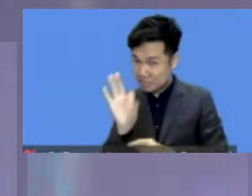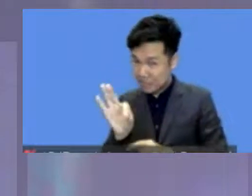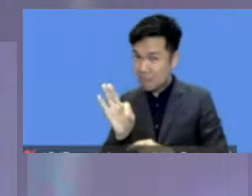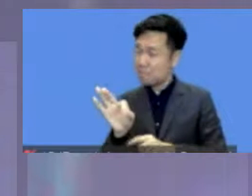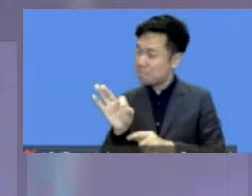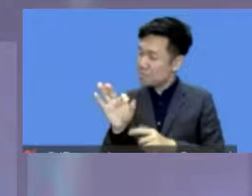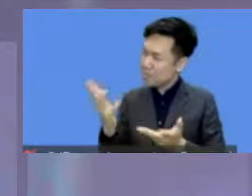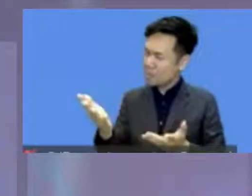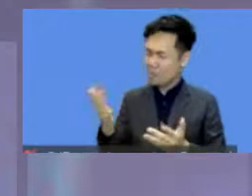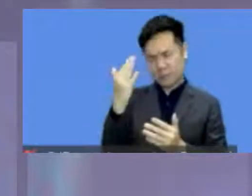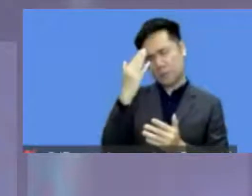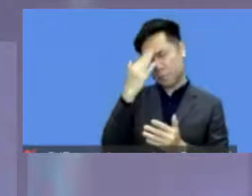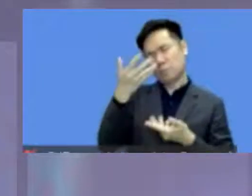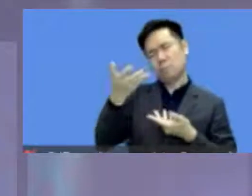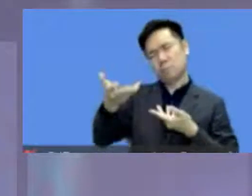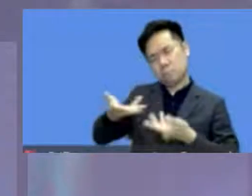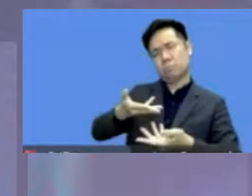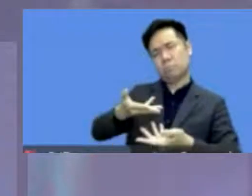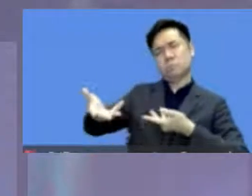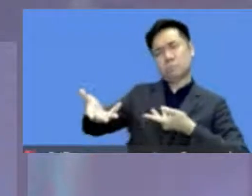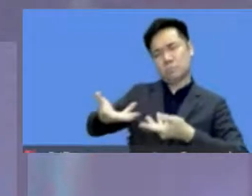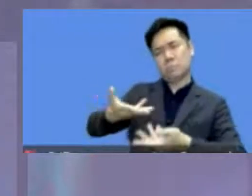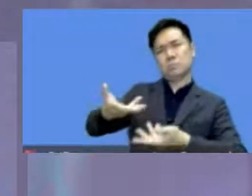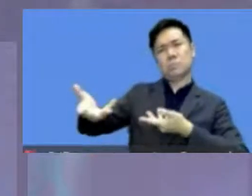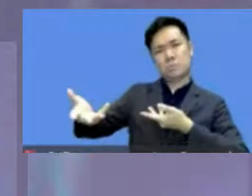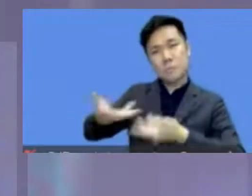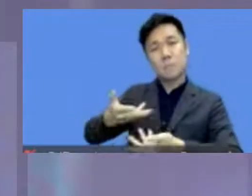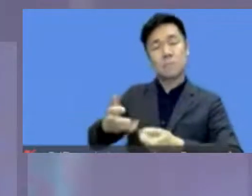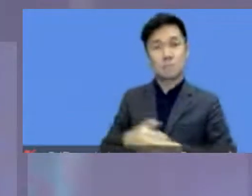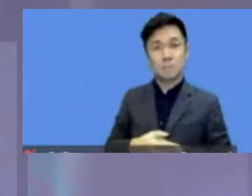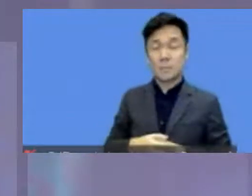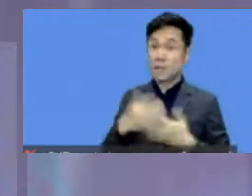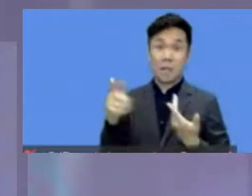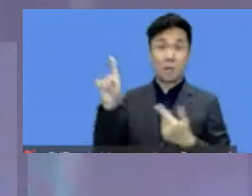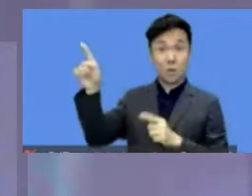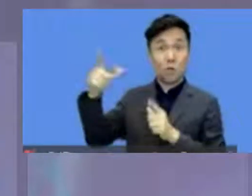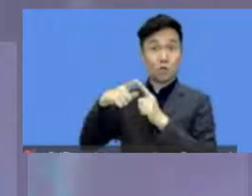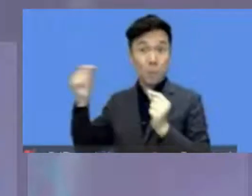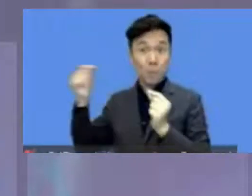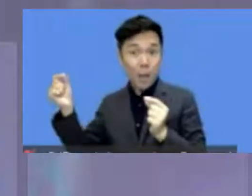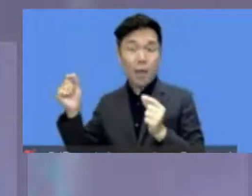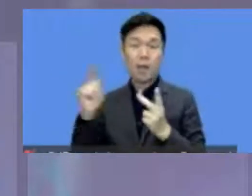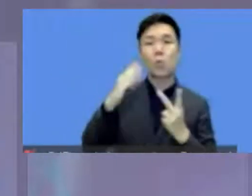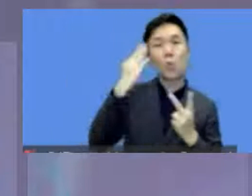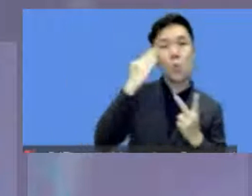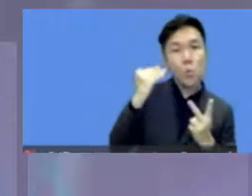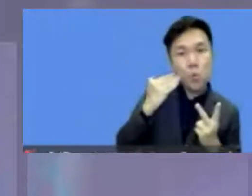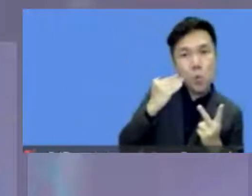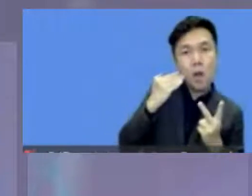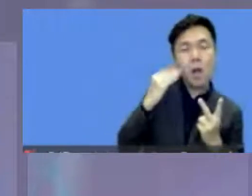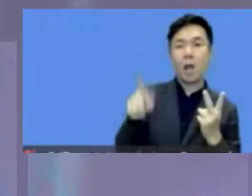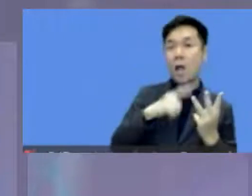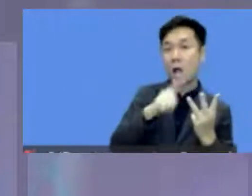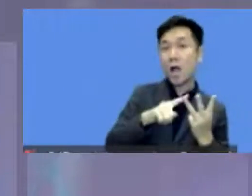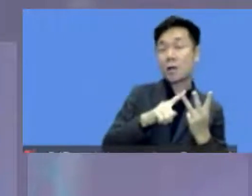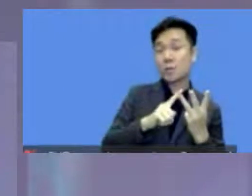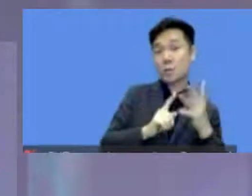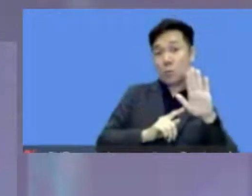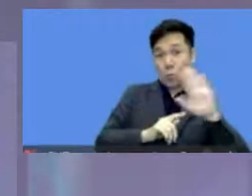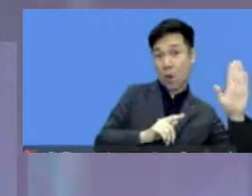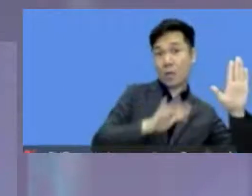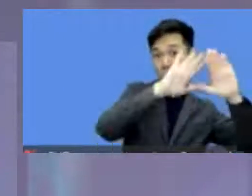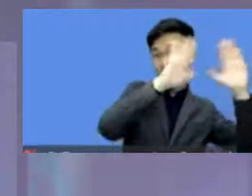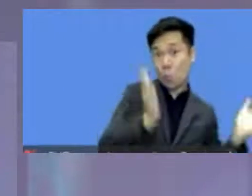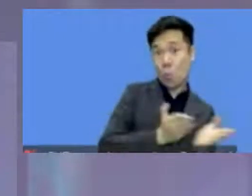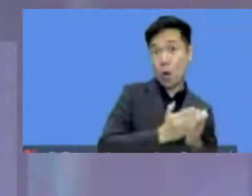more because, you know, the tech giants like Japan, Korea, and the Western nations have already moved so far